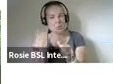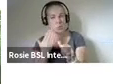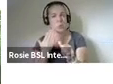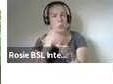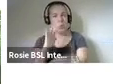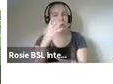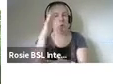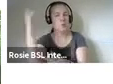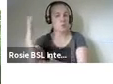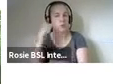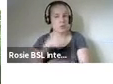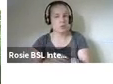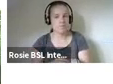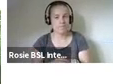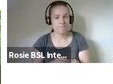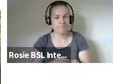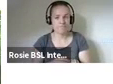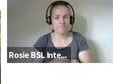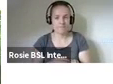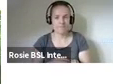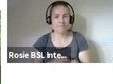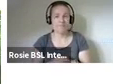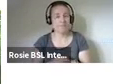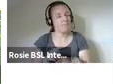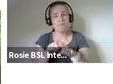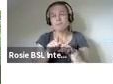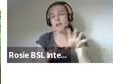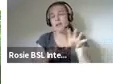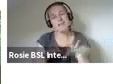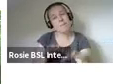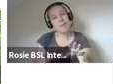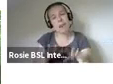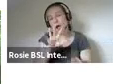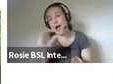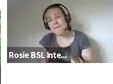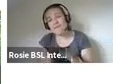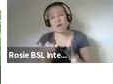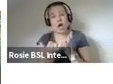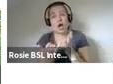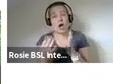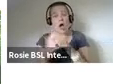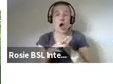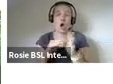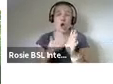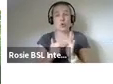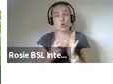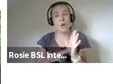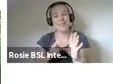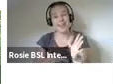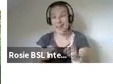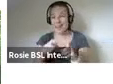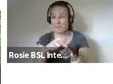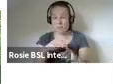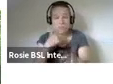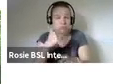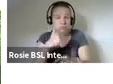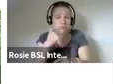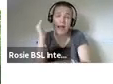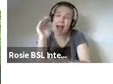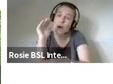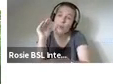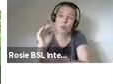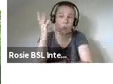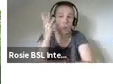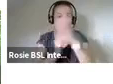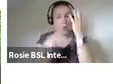again, just like the similarities with Swaziland, there is so much outdoor learning going on in both